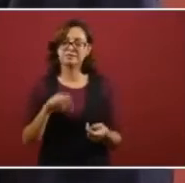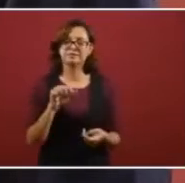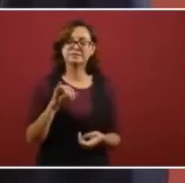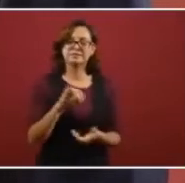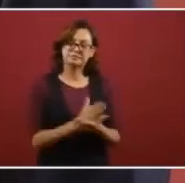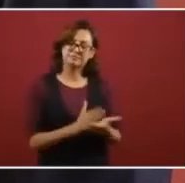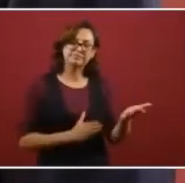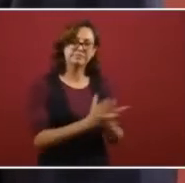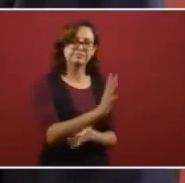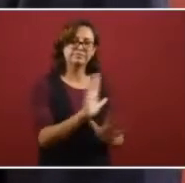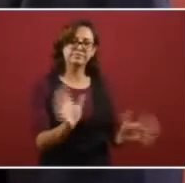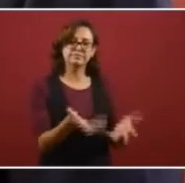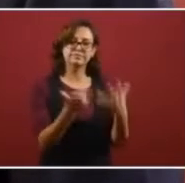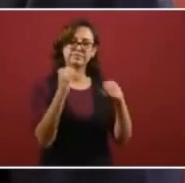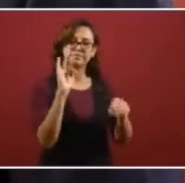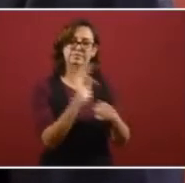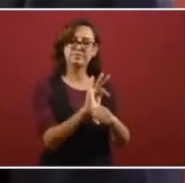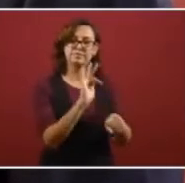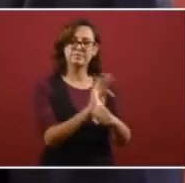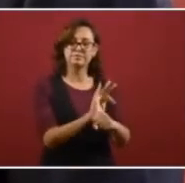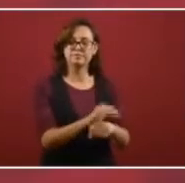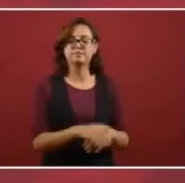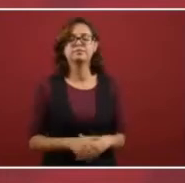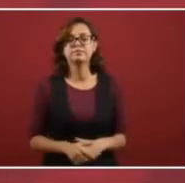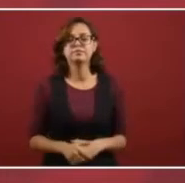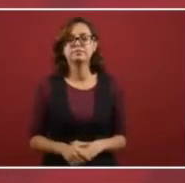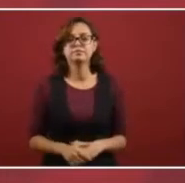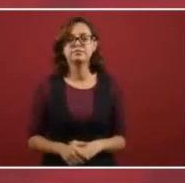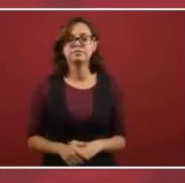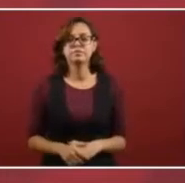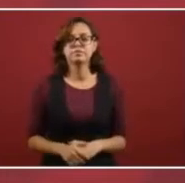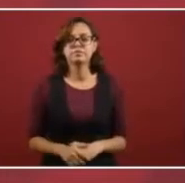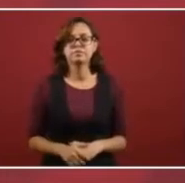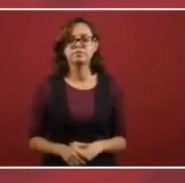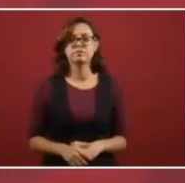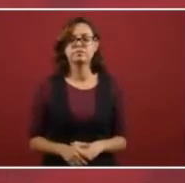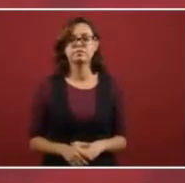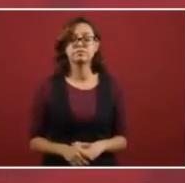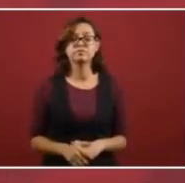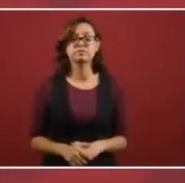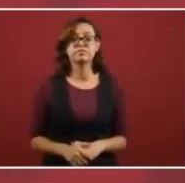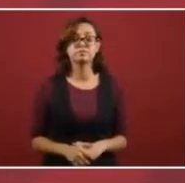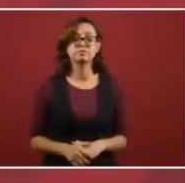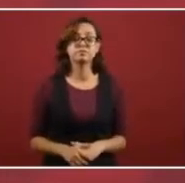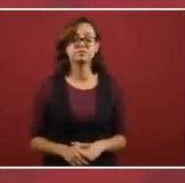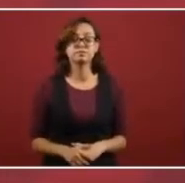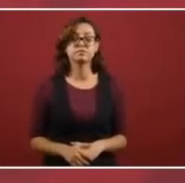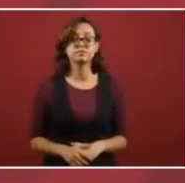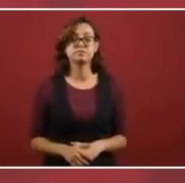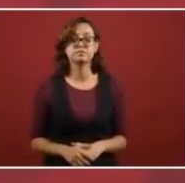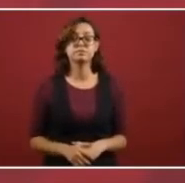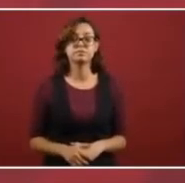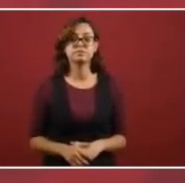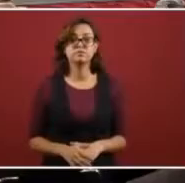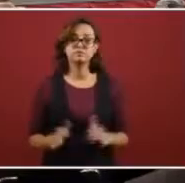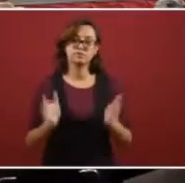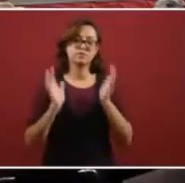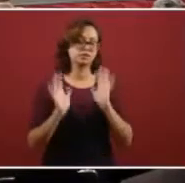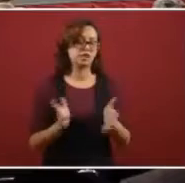they liked to intervene with the state. So there, now